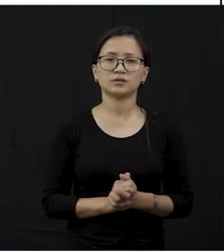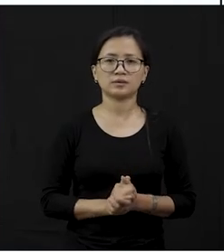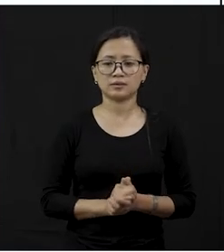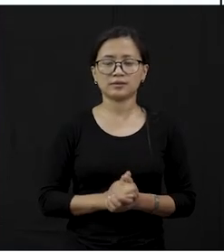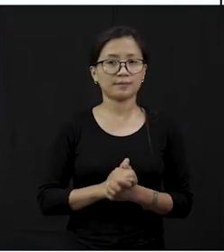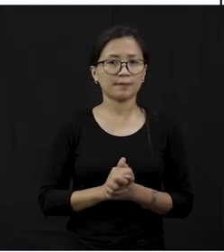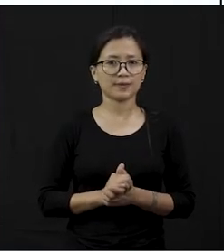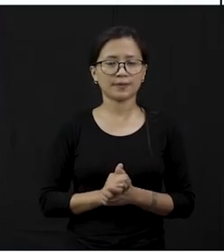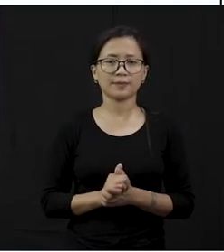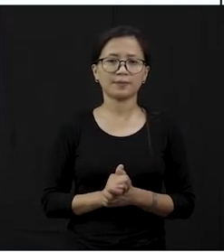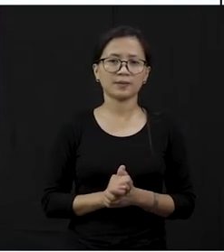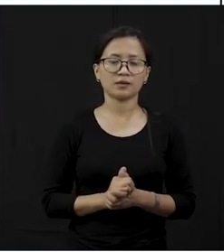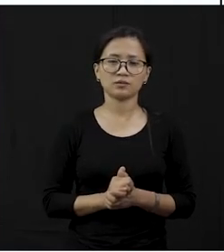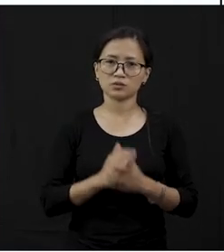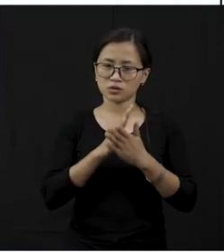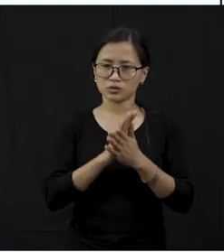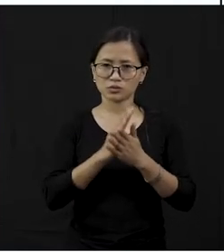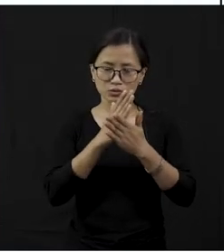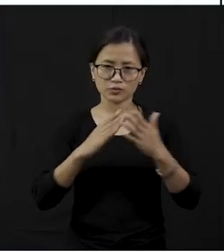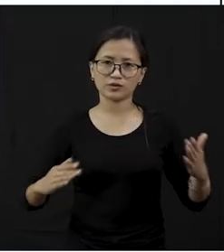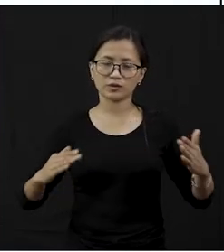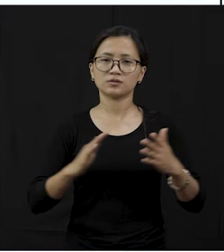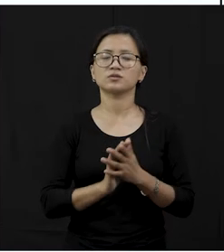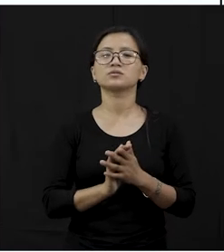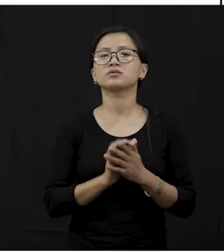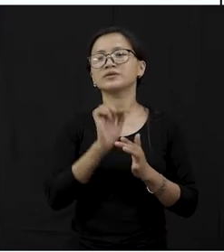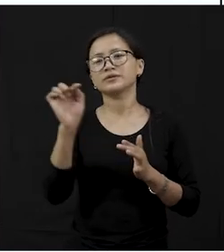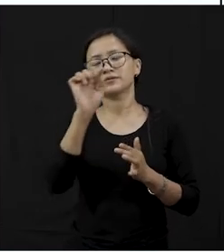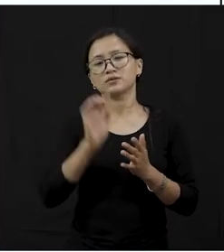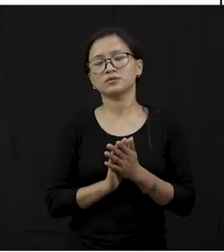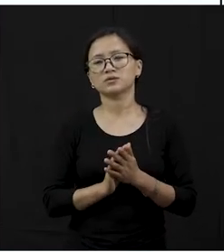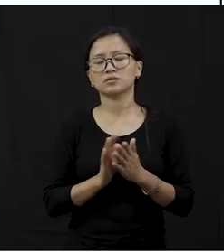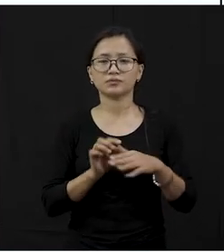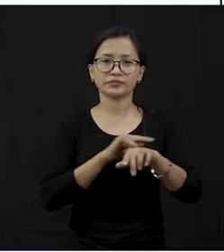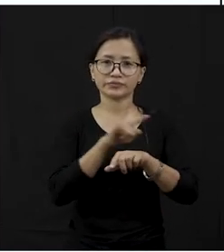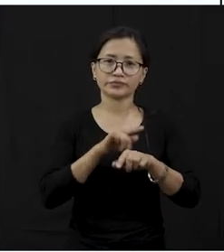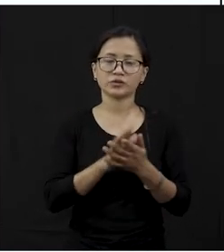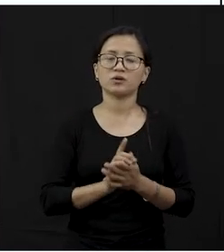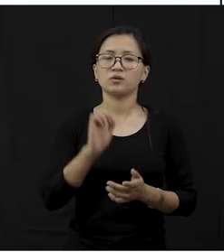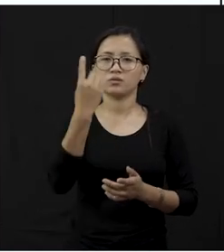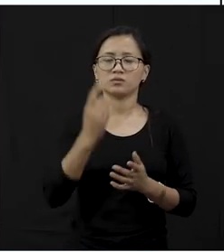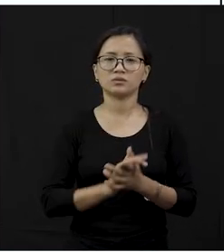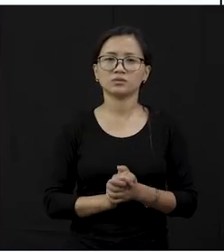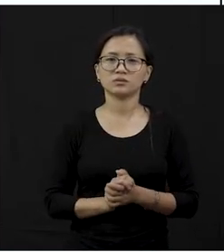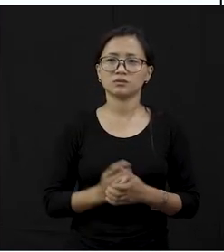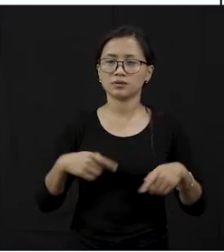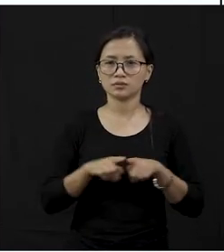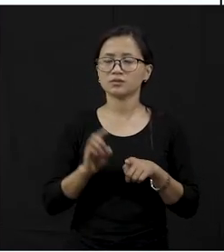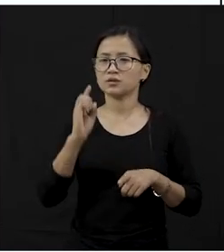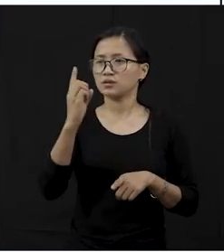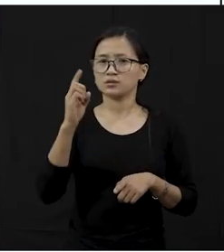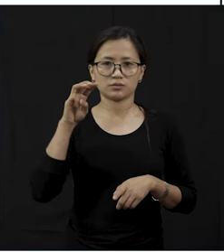This place value chart is divided into two groups called burits, ones and